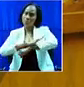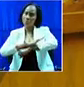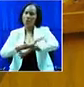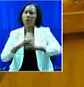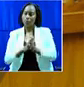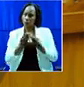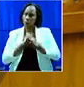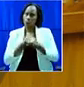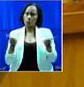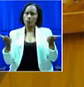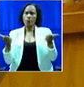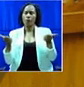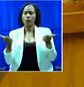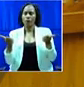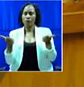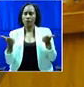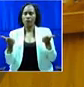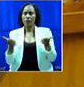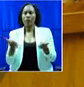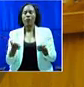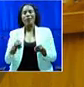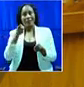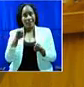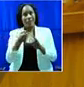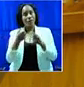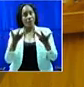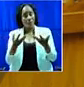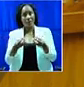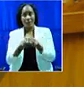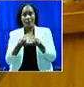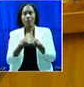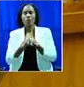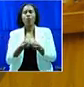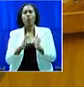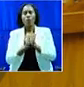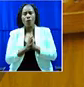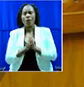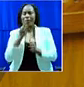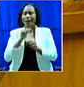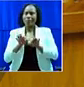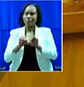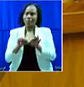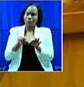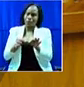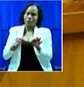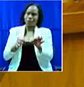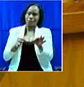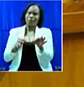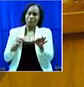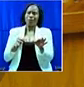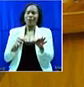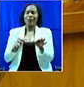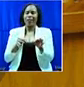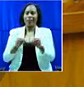result of the measures that we took to delay the transmission and to prepare our health facilities, we